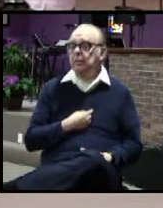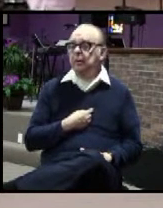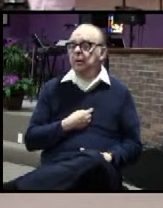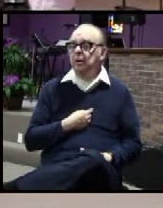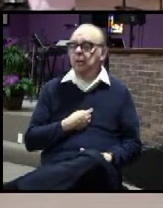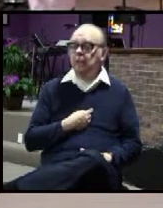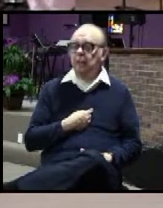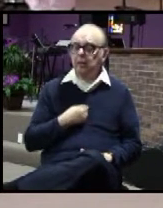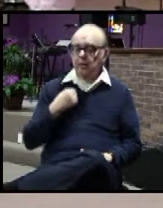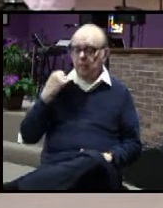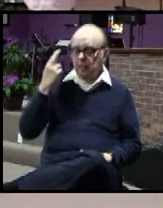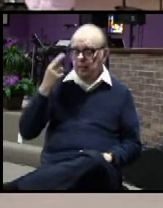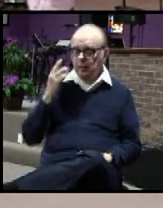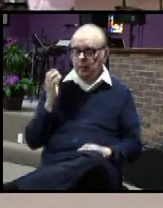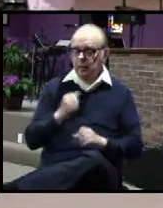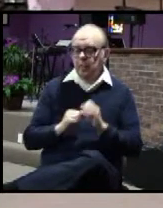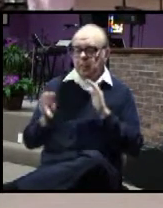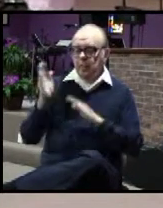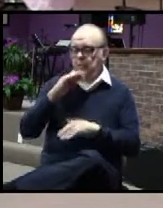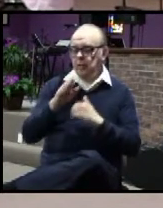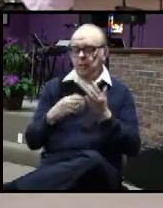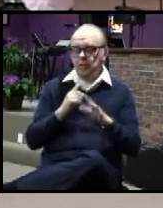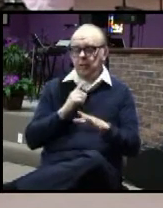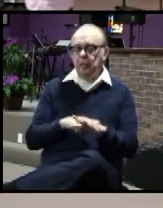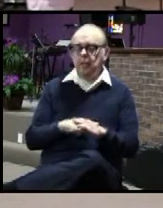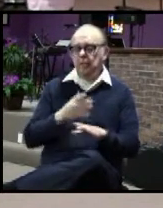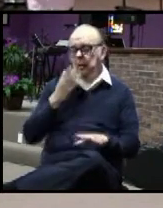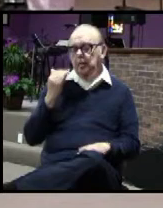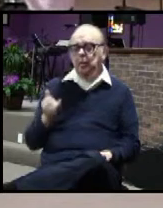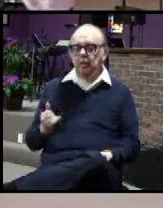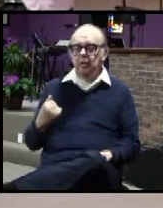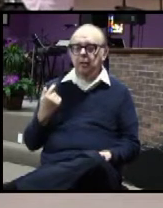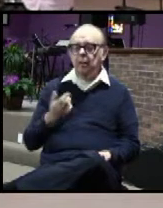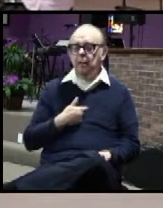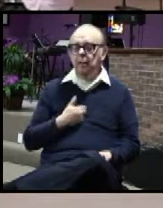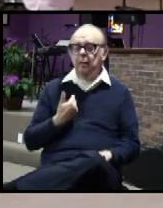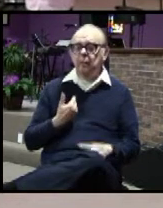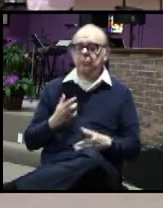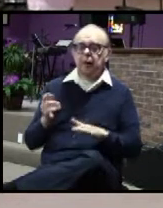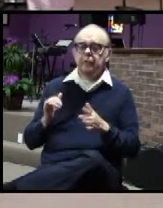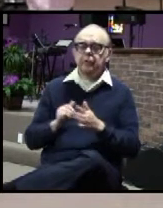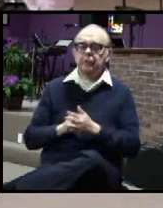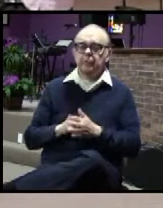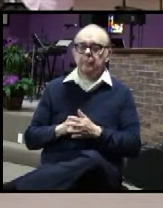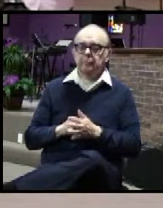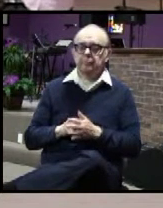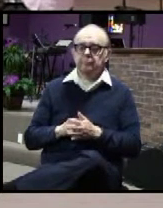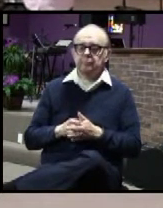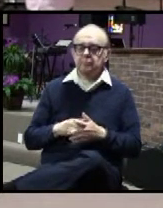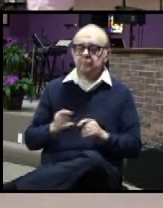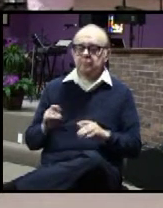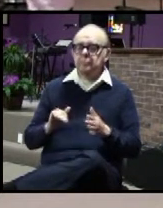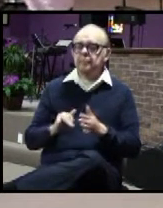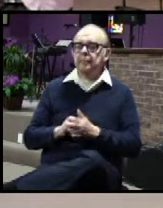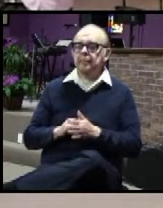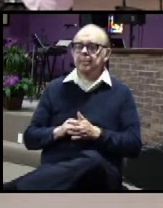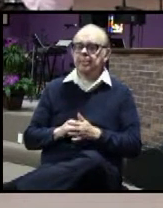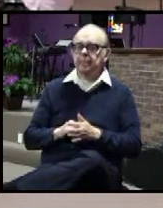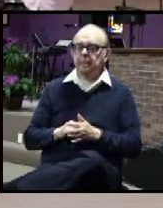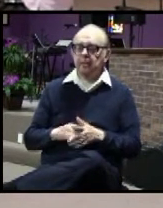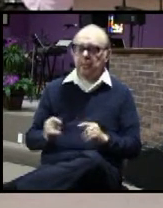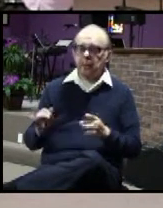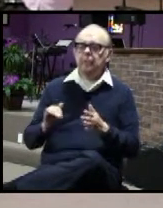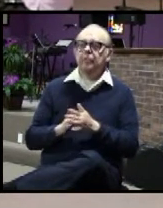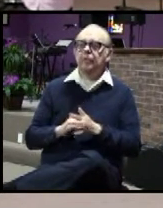The reason we get into trouble all the time is because we are trying to do it. And we're trying to do it. And we're trying to do